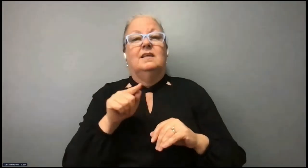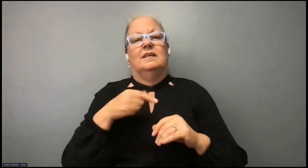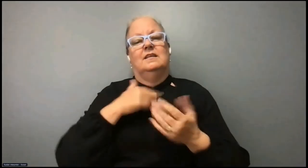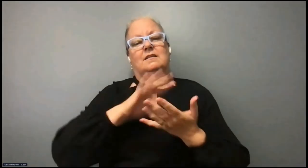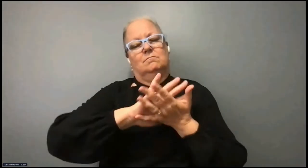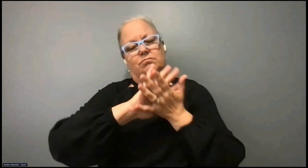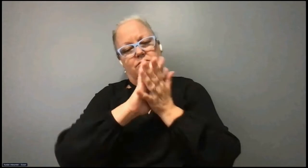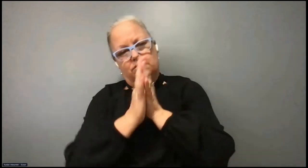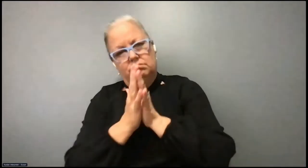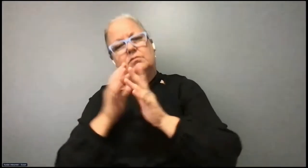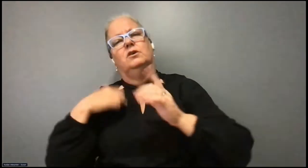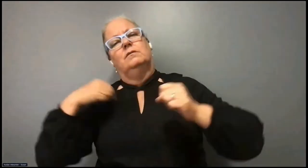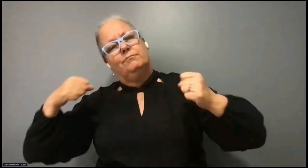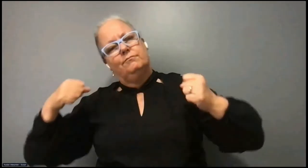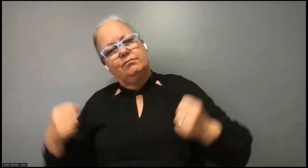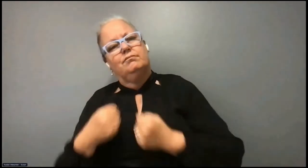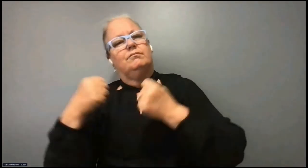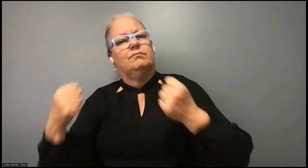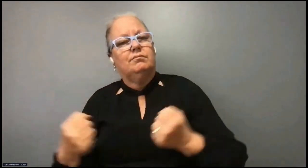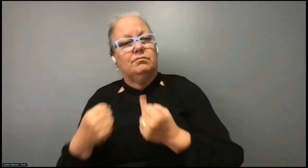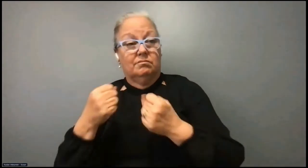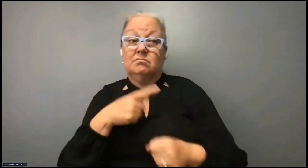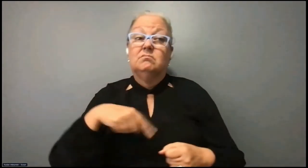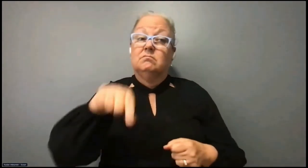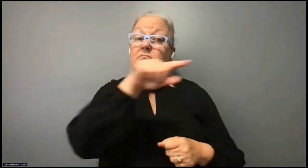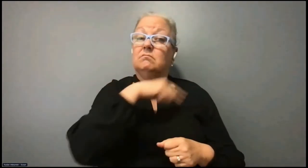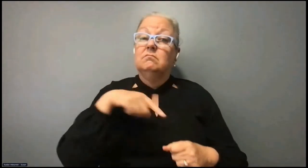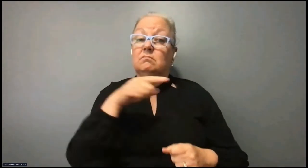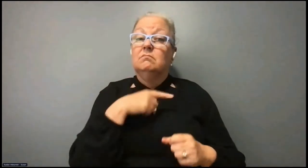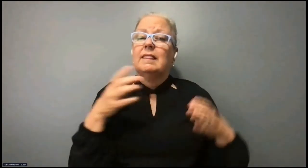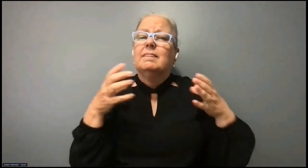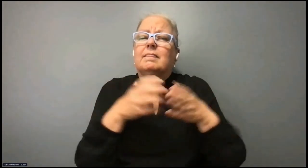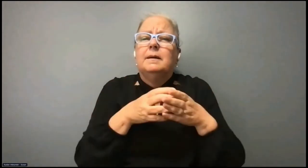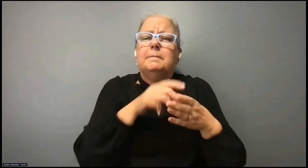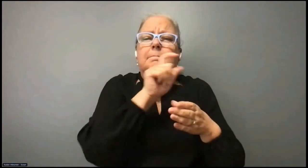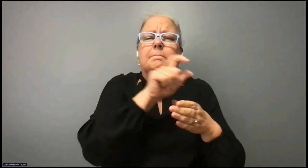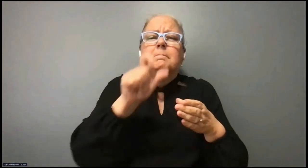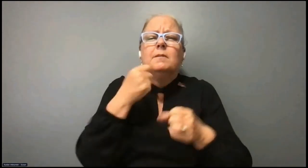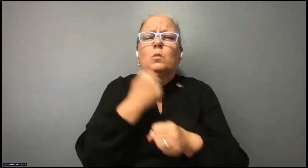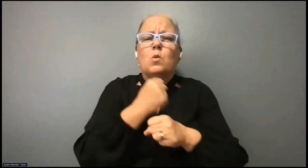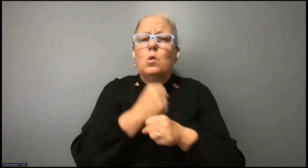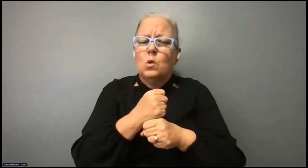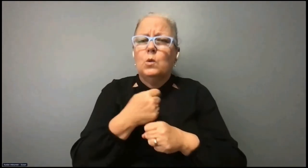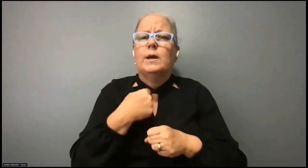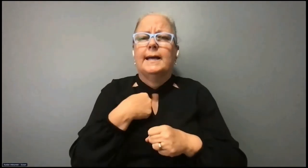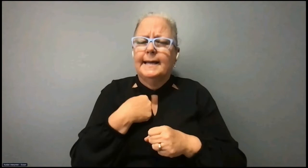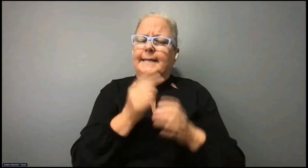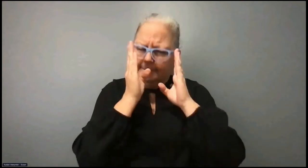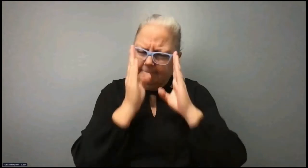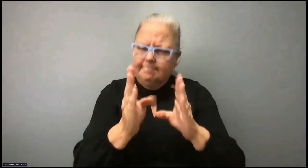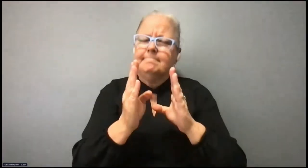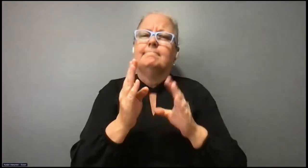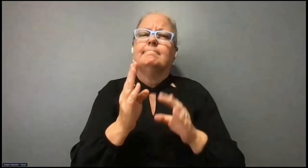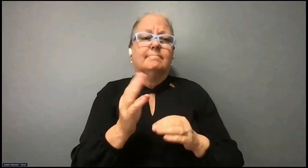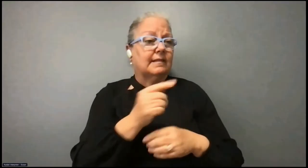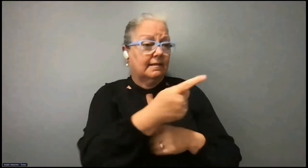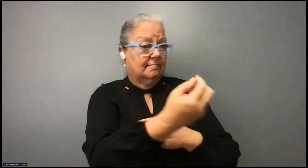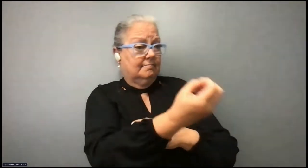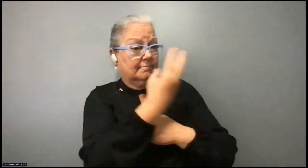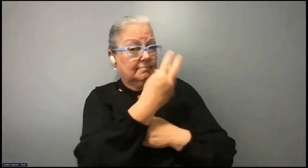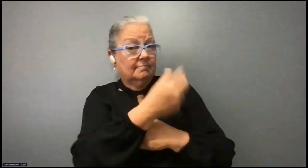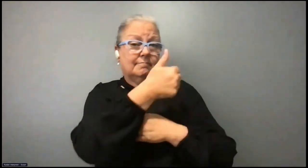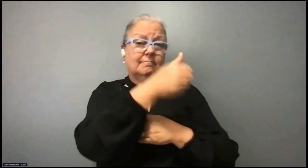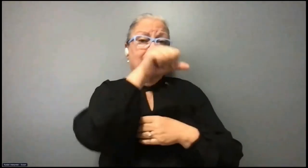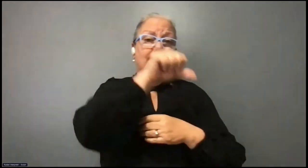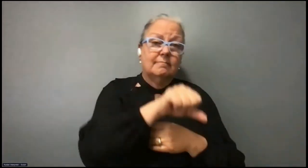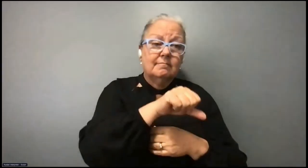taken that seriously, and they are trying to solve all the feedbacks or concerns that are raised from children.